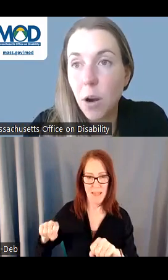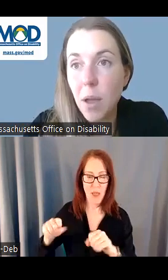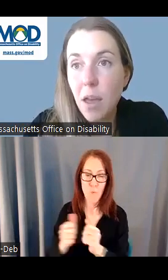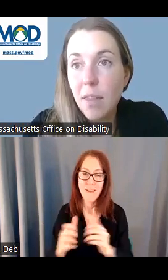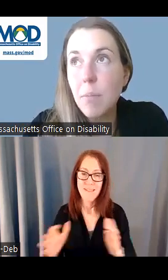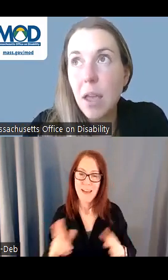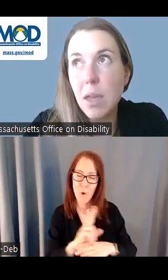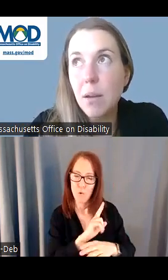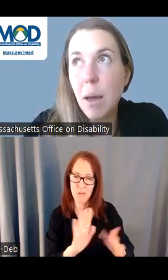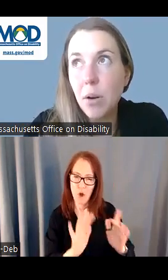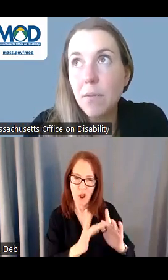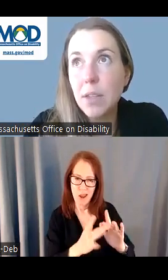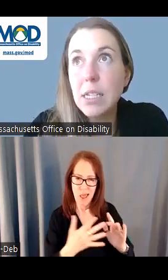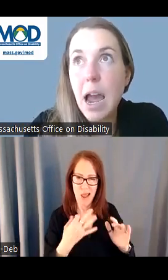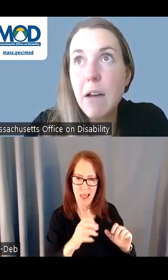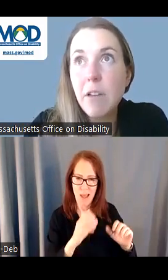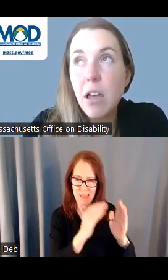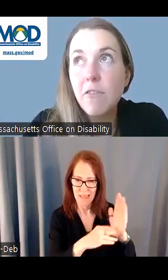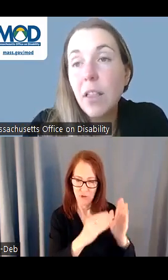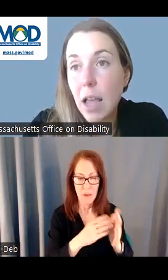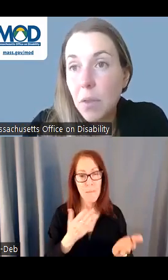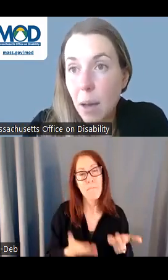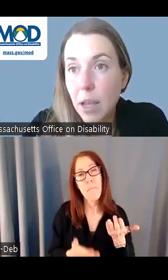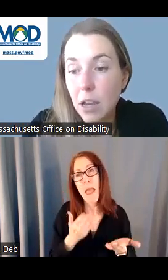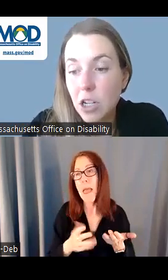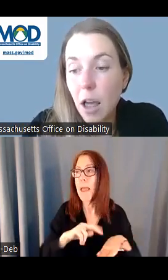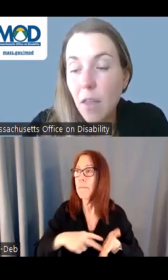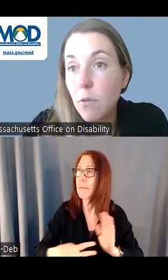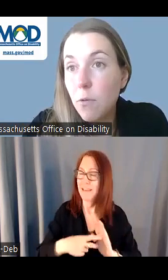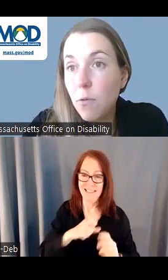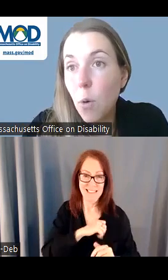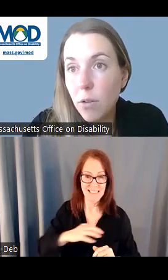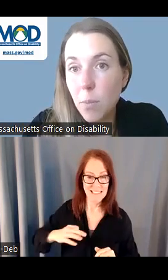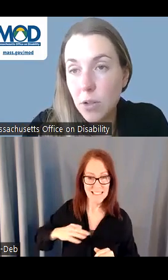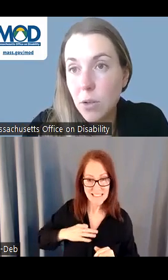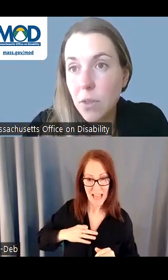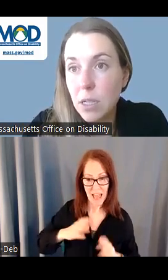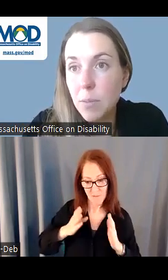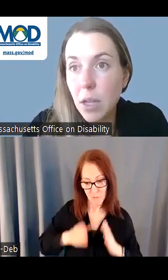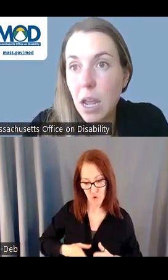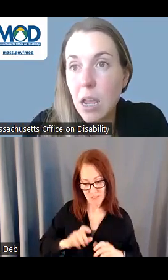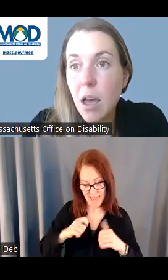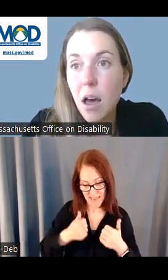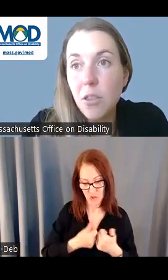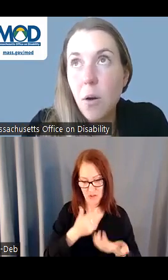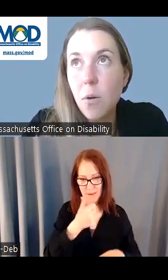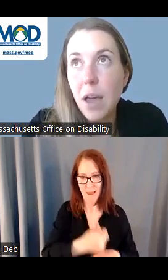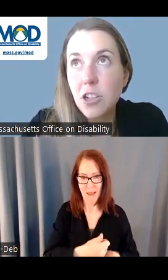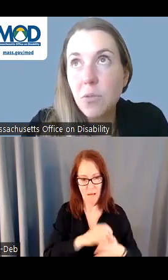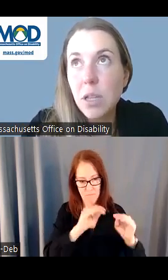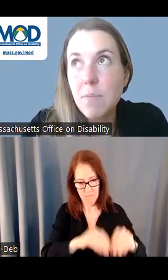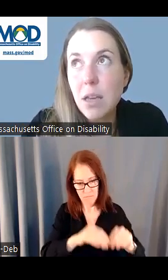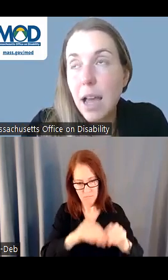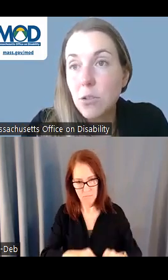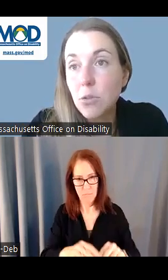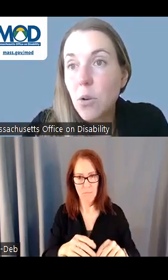application form. That might mean a member of the staff filling out the application online for the person with a disability, although that